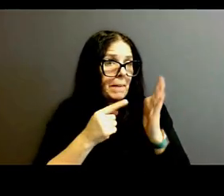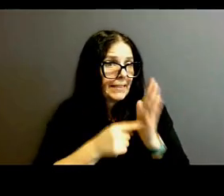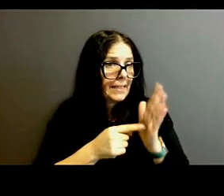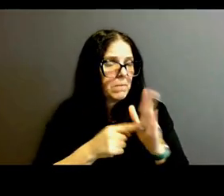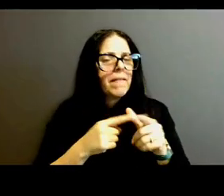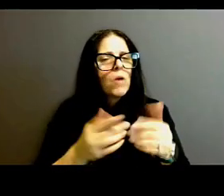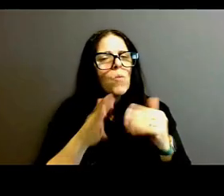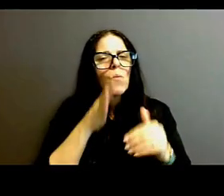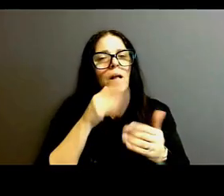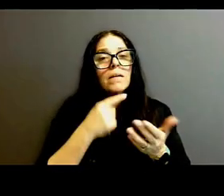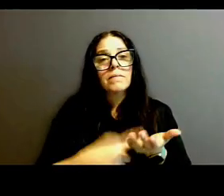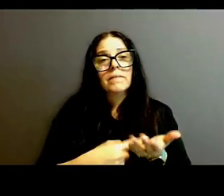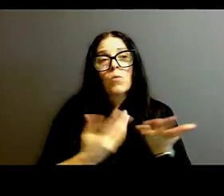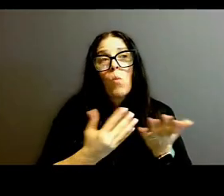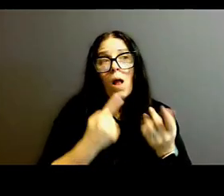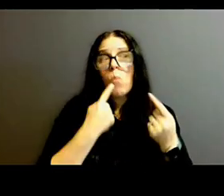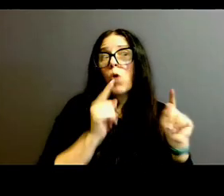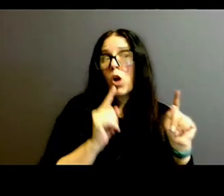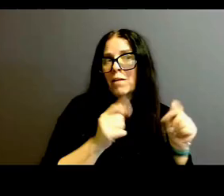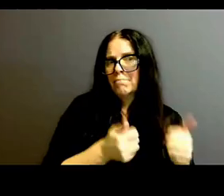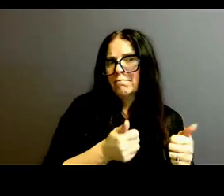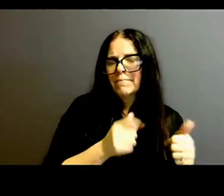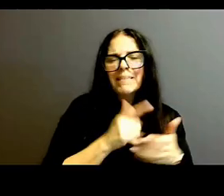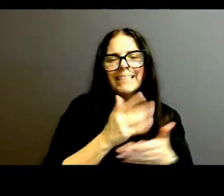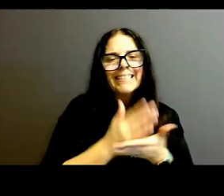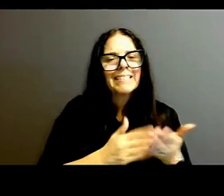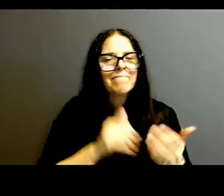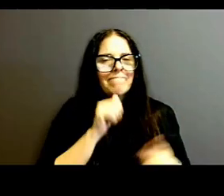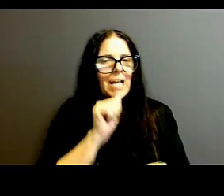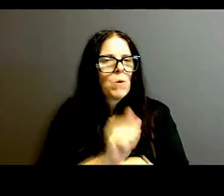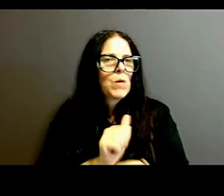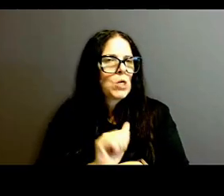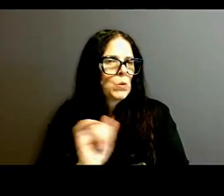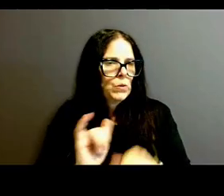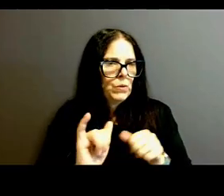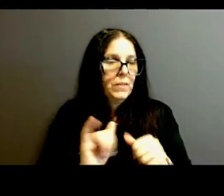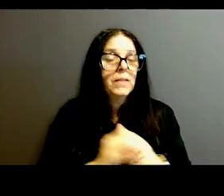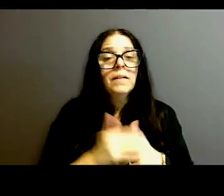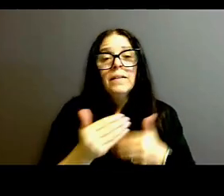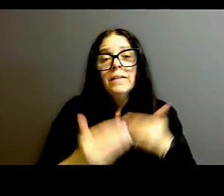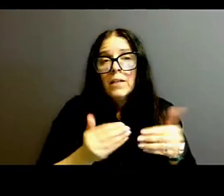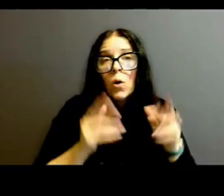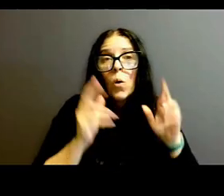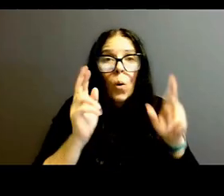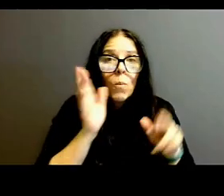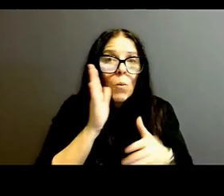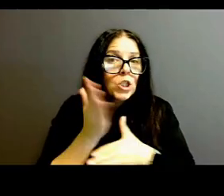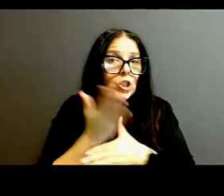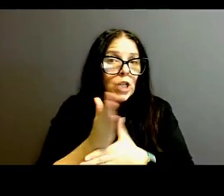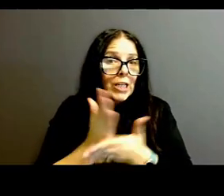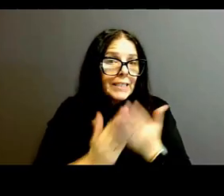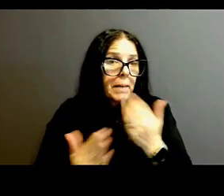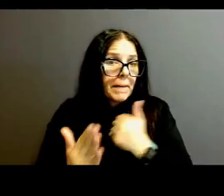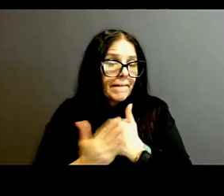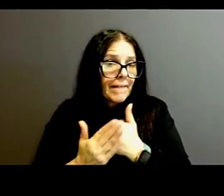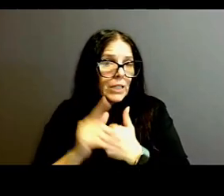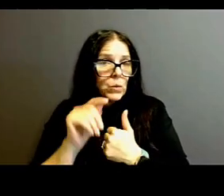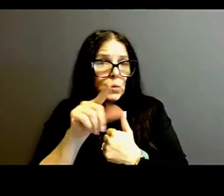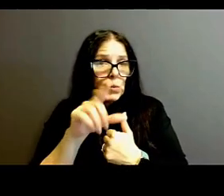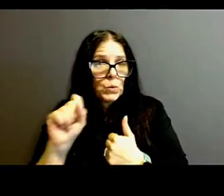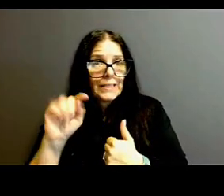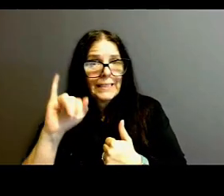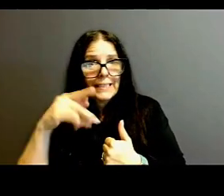has worked and maybe what hasn't worked so well. And then in the end, they also, we hope, will share with us some advice, tools, tips,